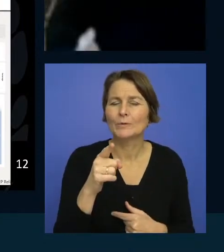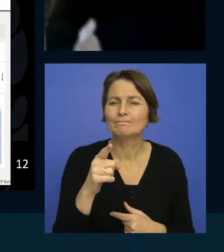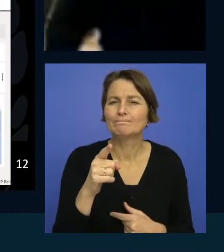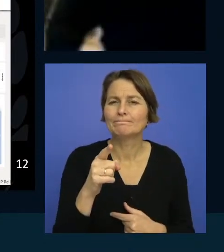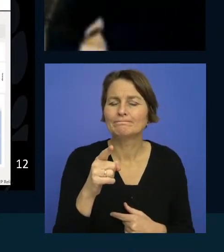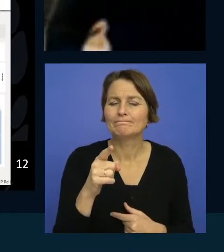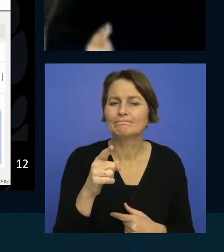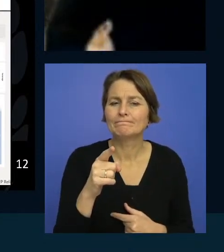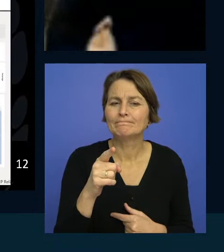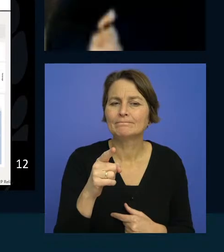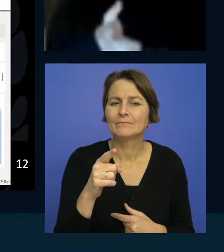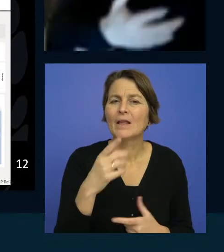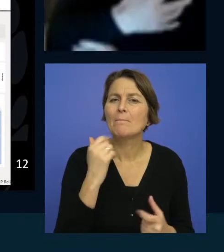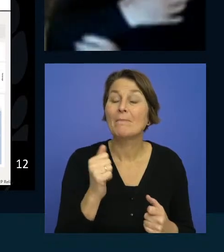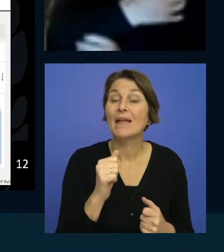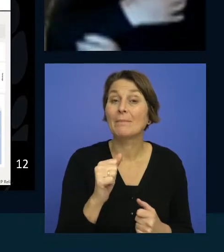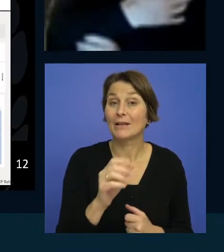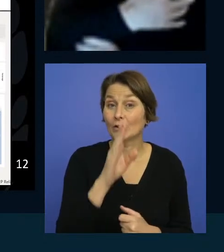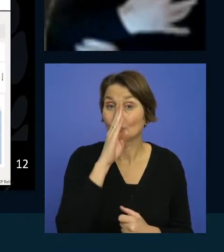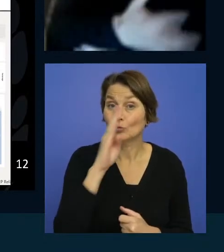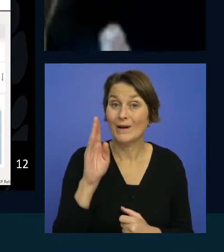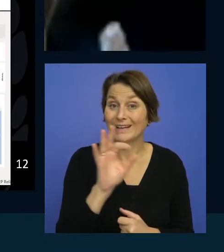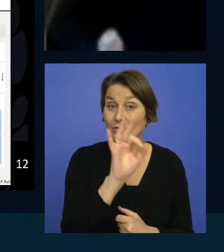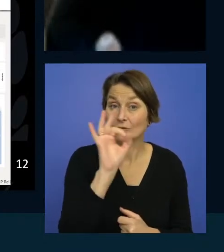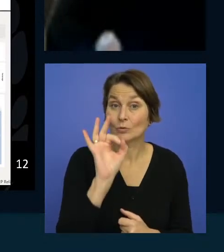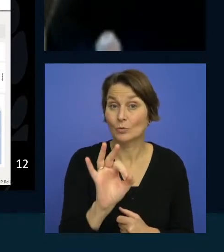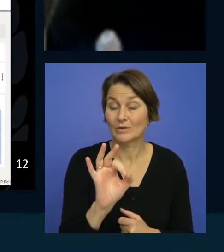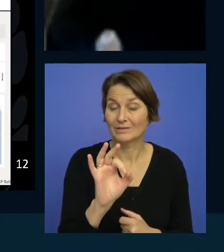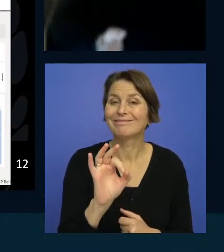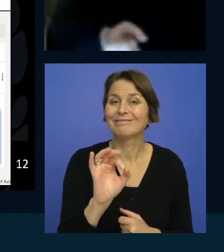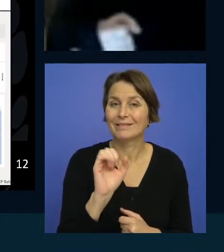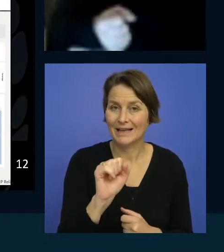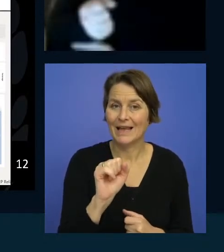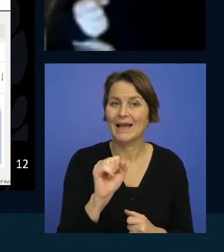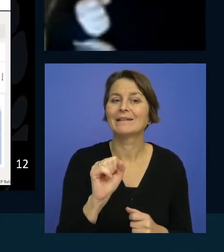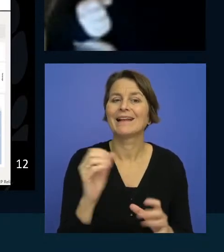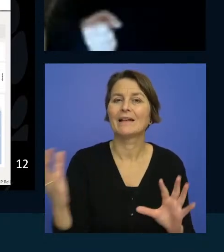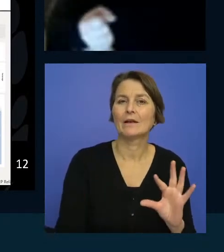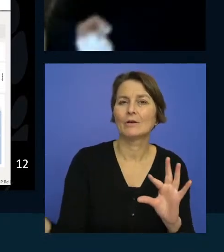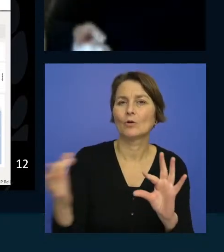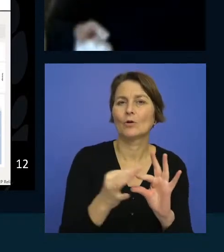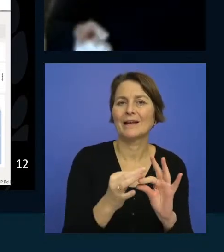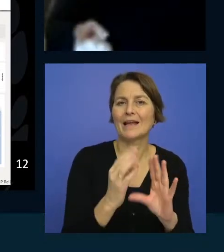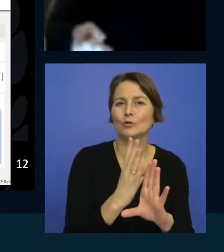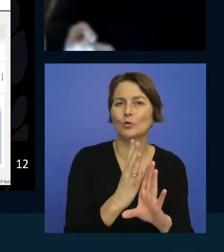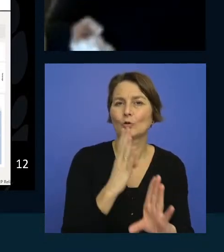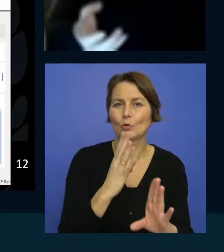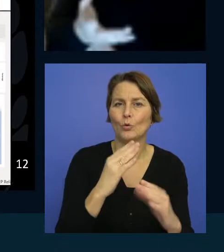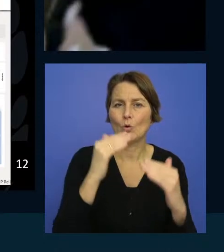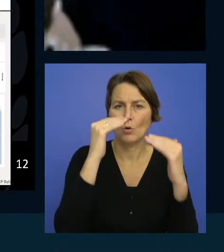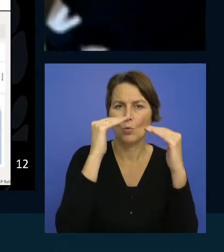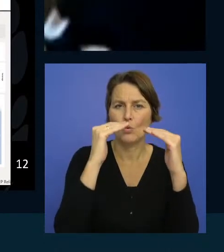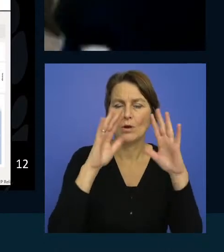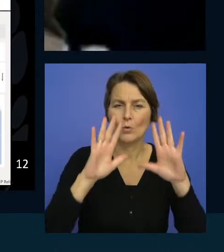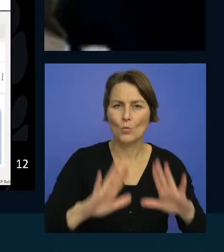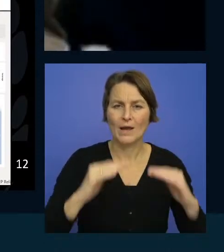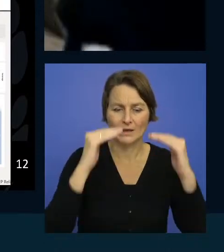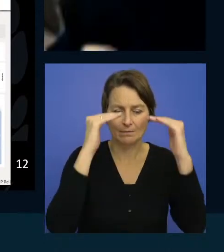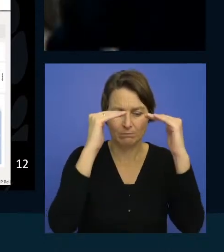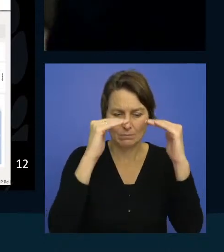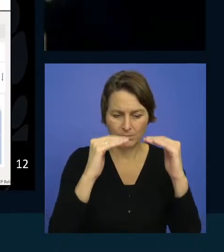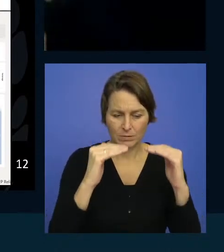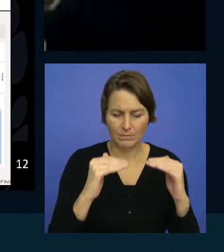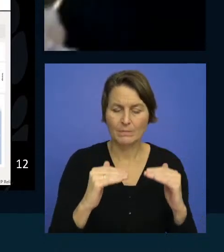use the direct query in connecting to the cube when composite model comes in Power